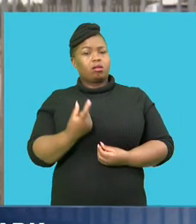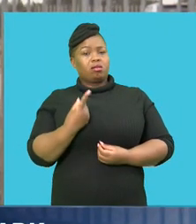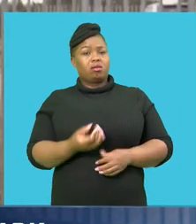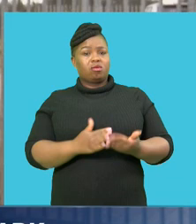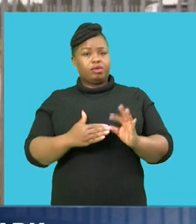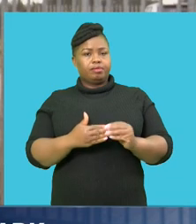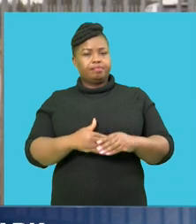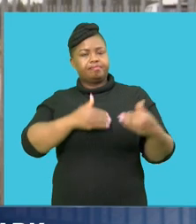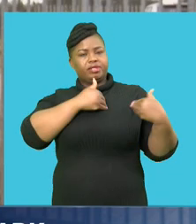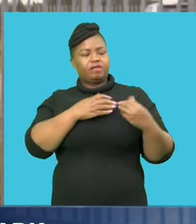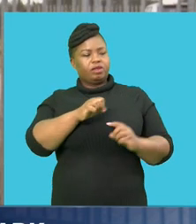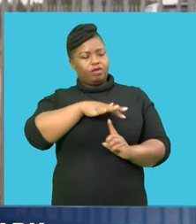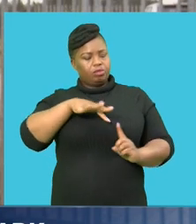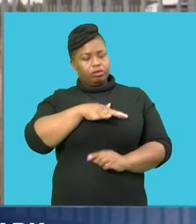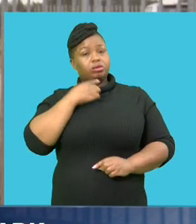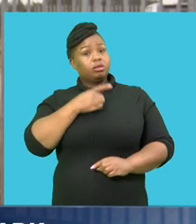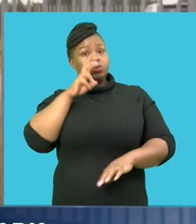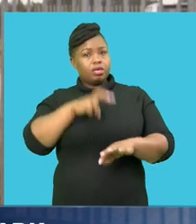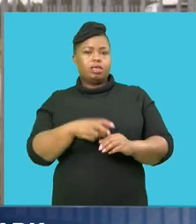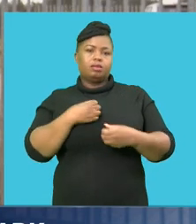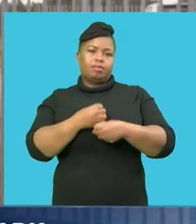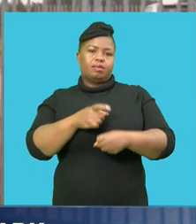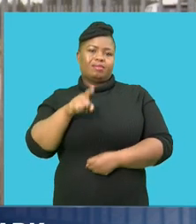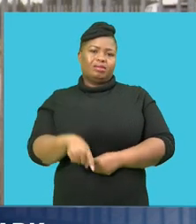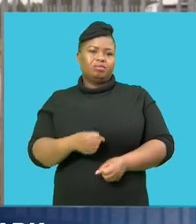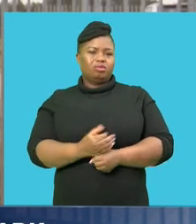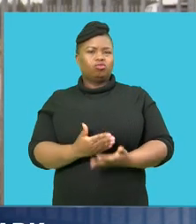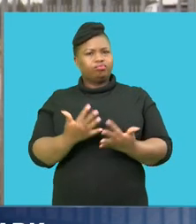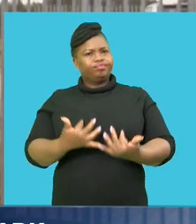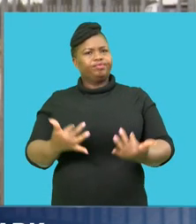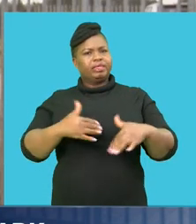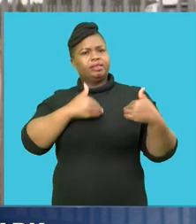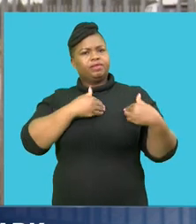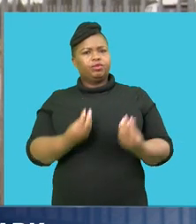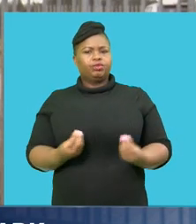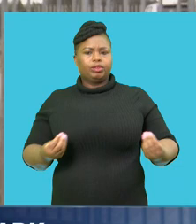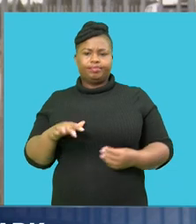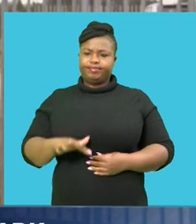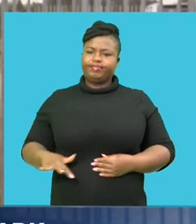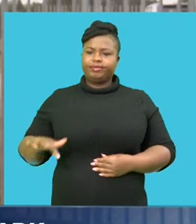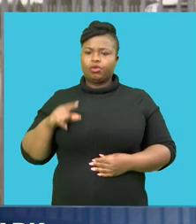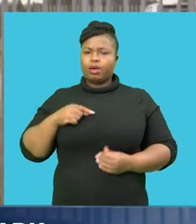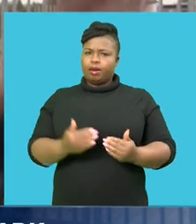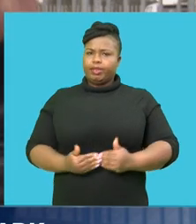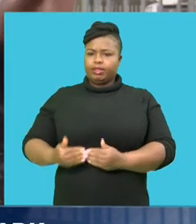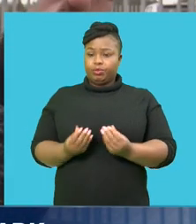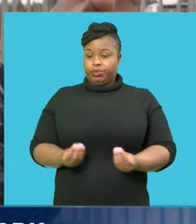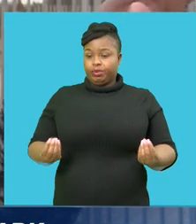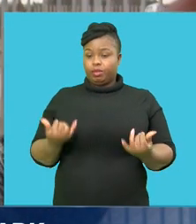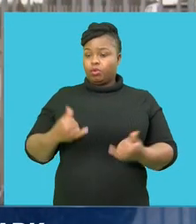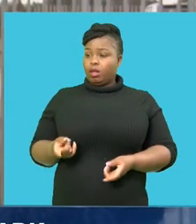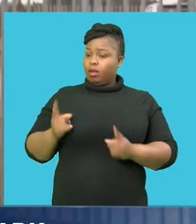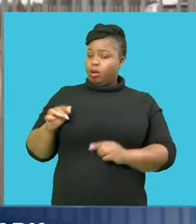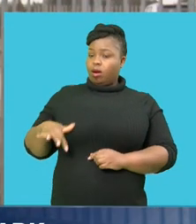members here, safety and environment, to say can we need to have a campaign that will speak to safety abantwana around the area kubabheka abantwana, especially around